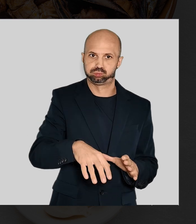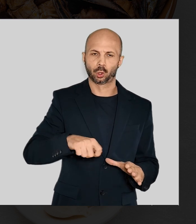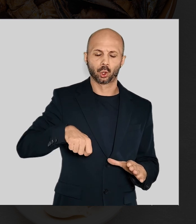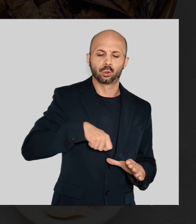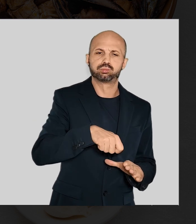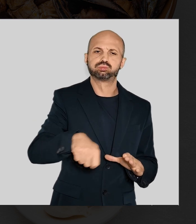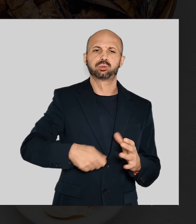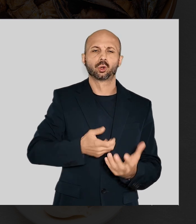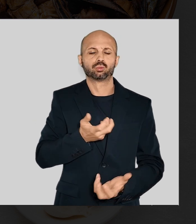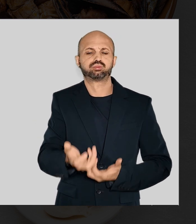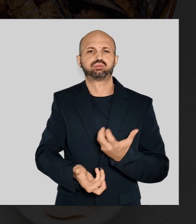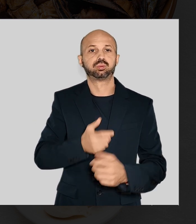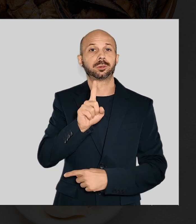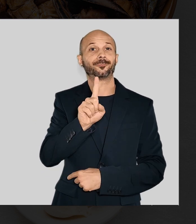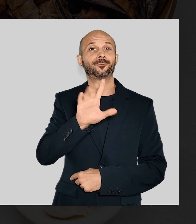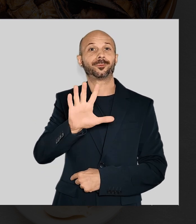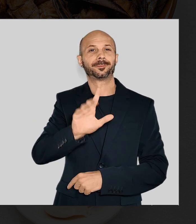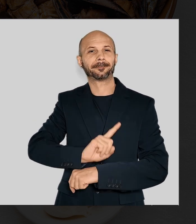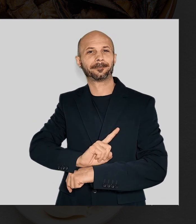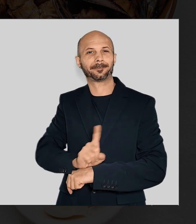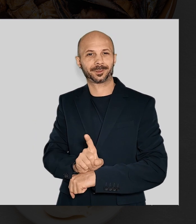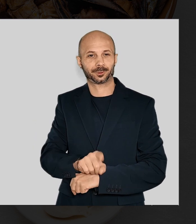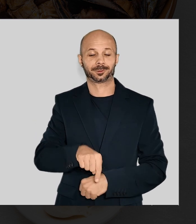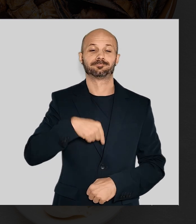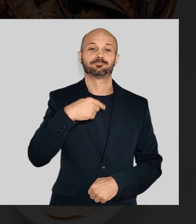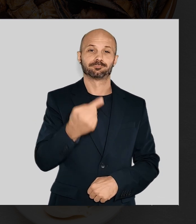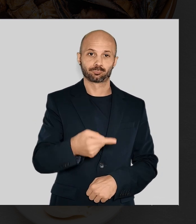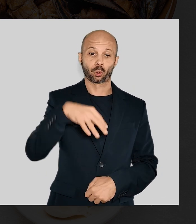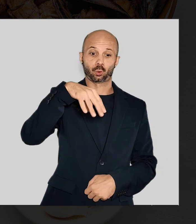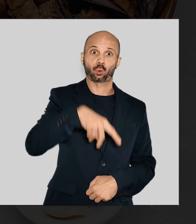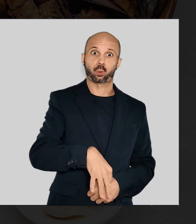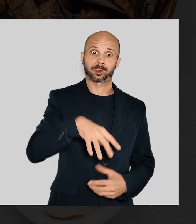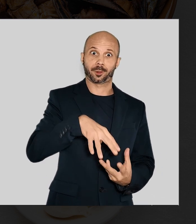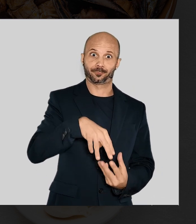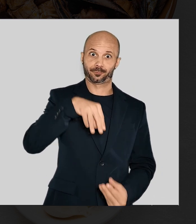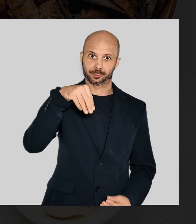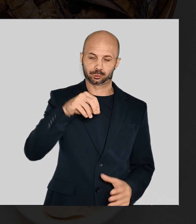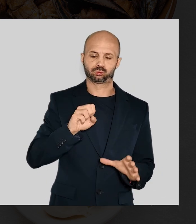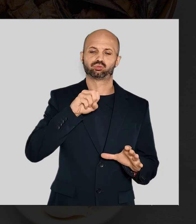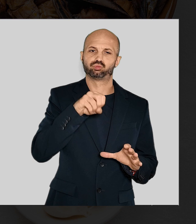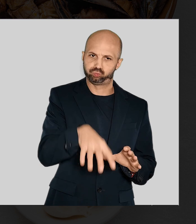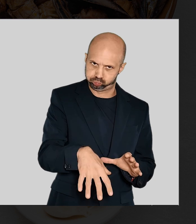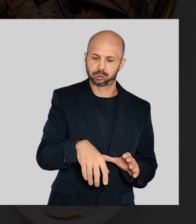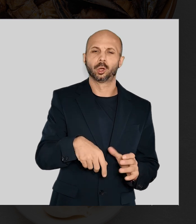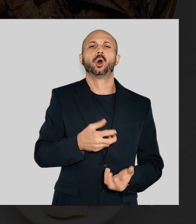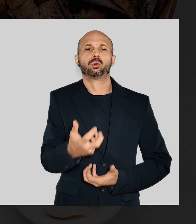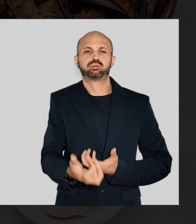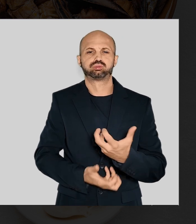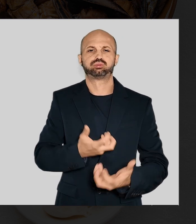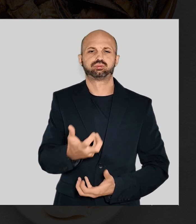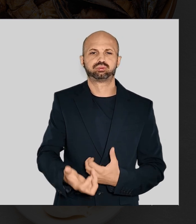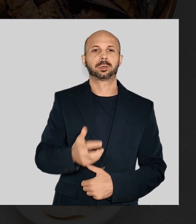pepper. Add the baby octopus and cook on low heat for about 15 minutes.